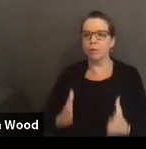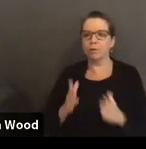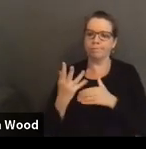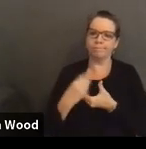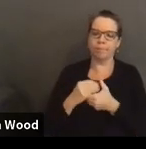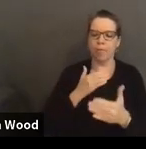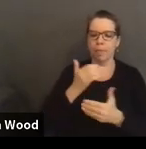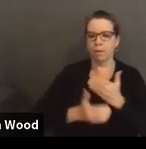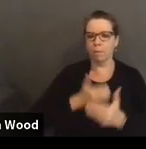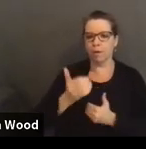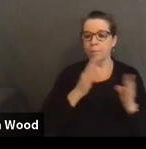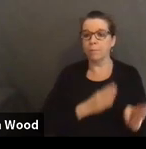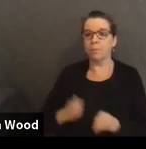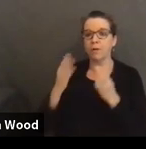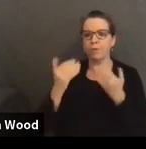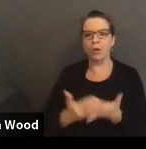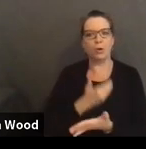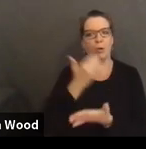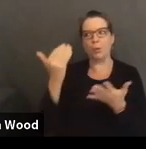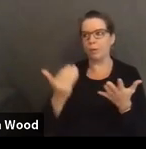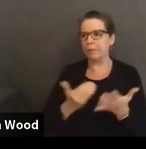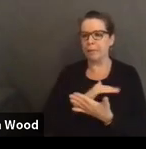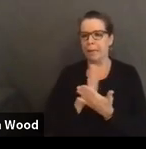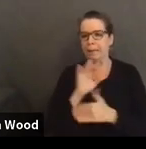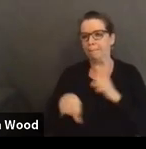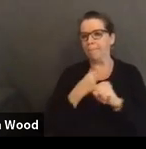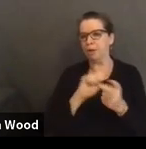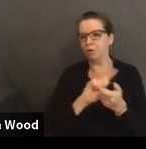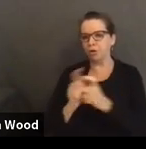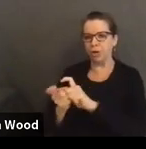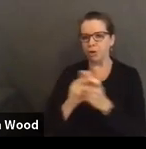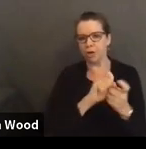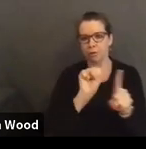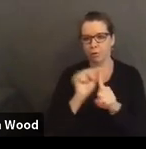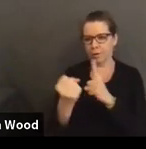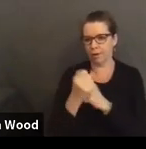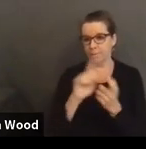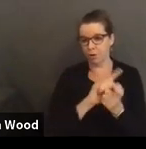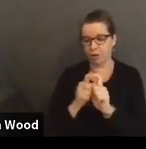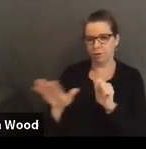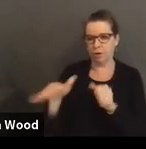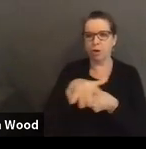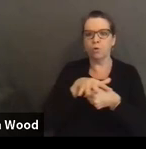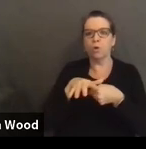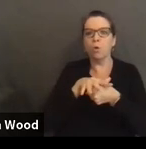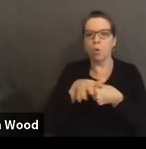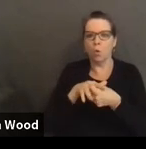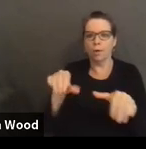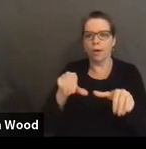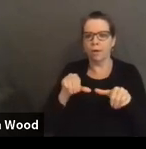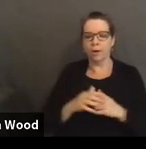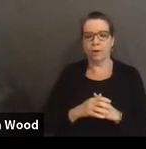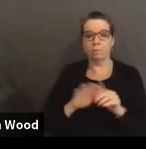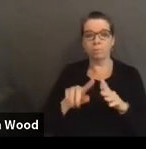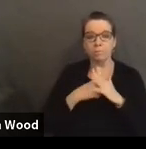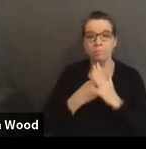and preparing them for the new reality of mid-year adjustments as circumstances change within your local context. Start by